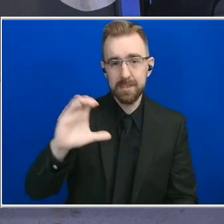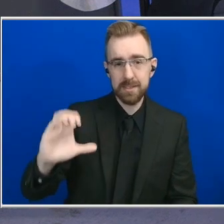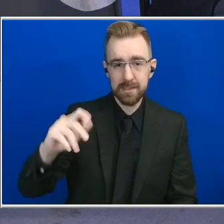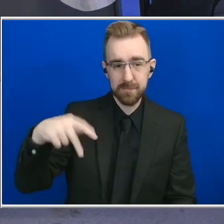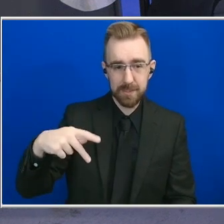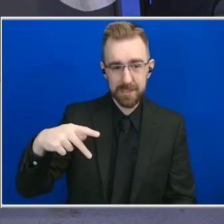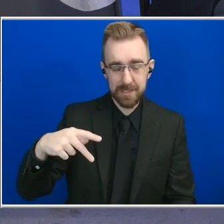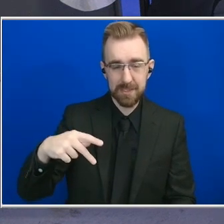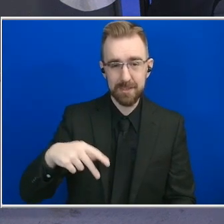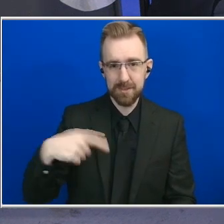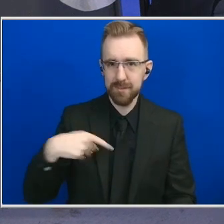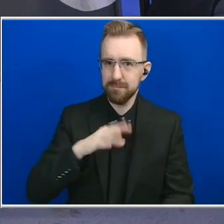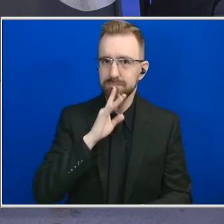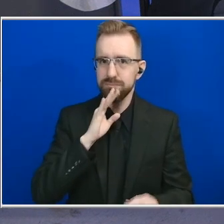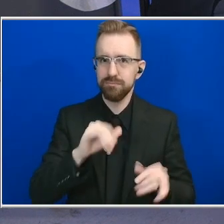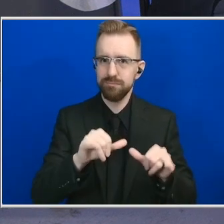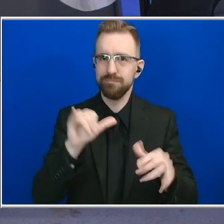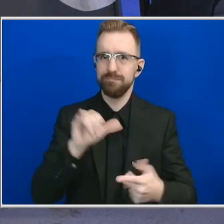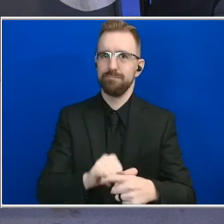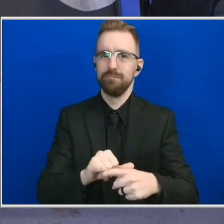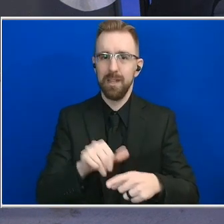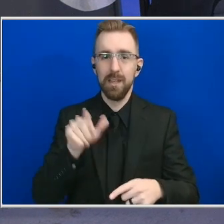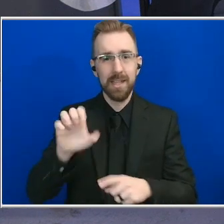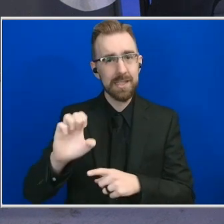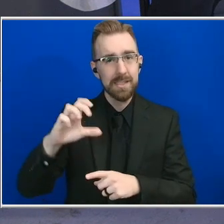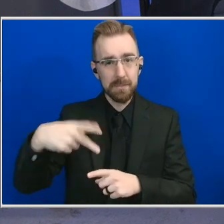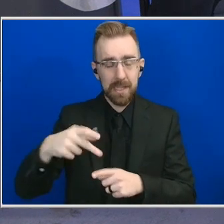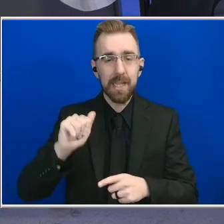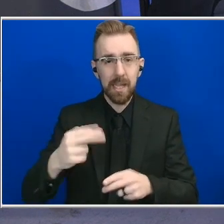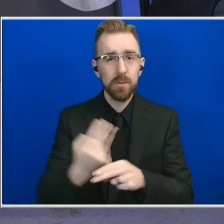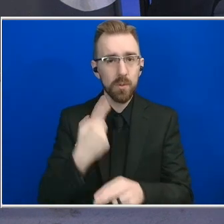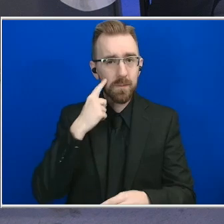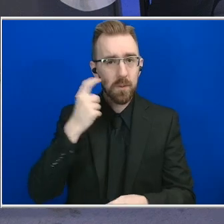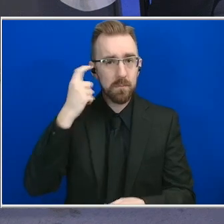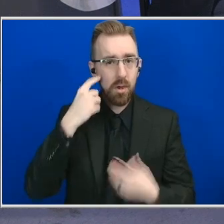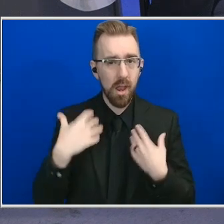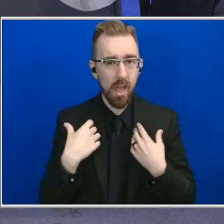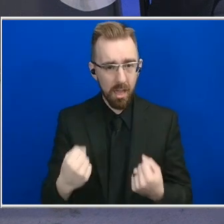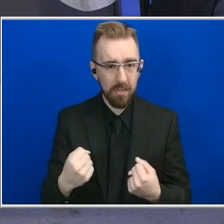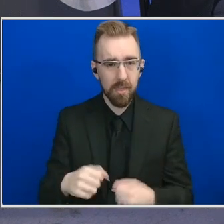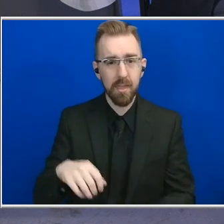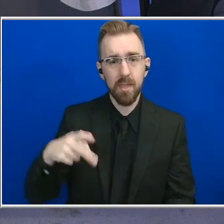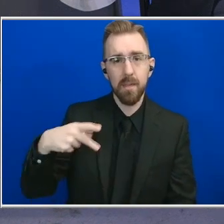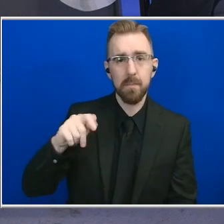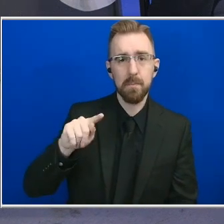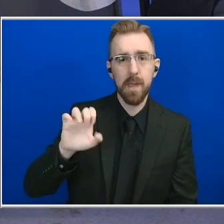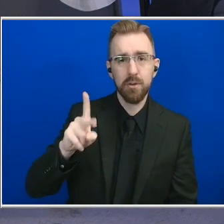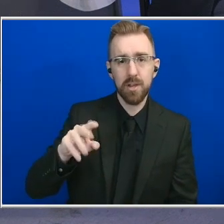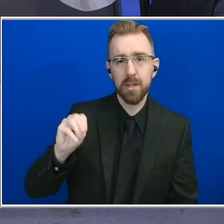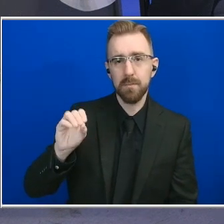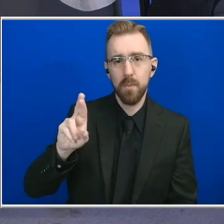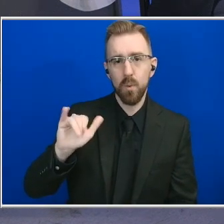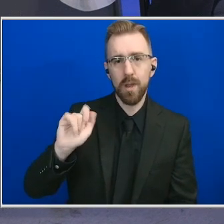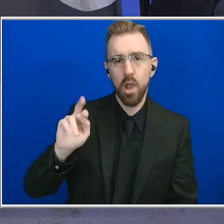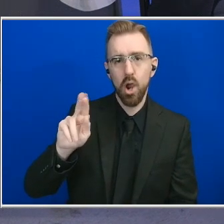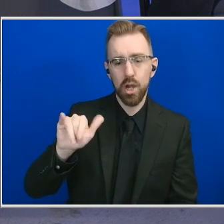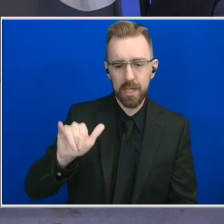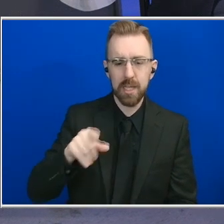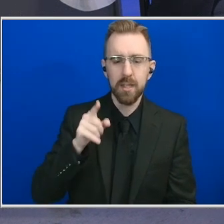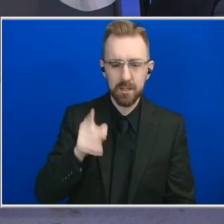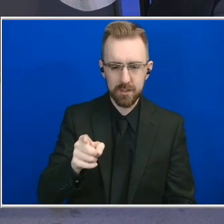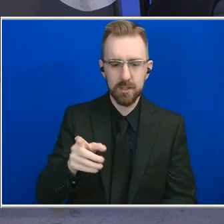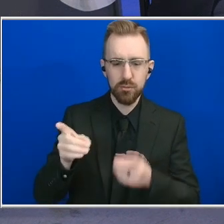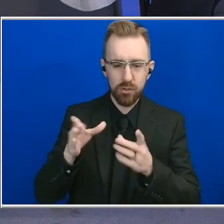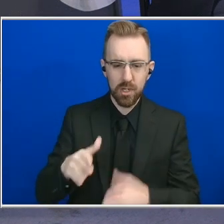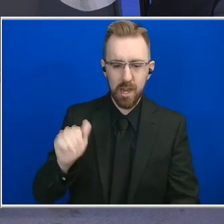external counterpulsation can be used for brain health. Now, Dr. Patrick Moriarty is an internal medicine physician at the health system and director at the Atherosclerosis